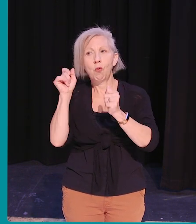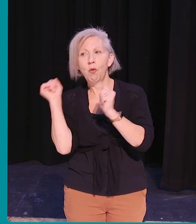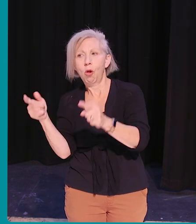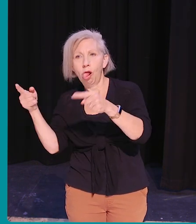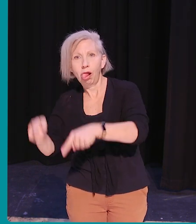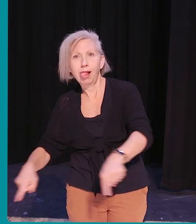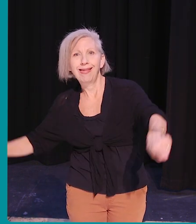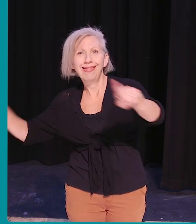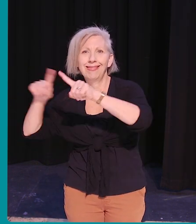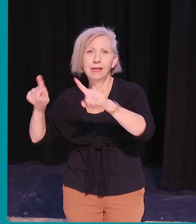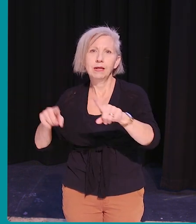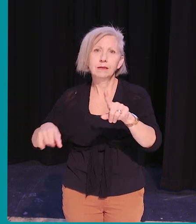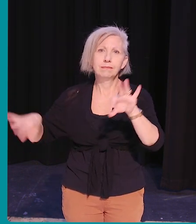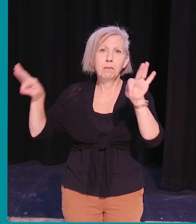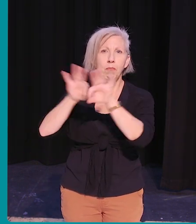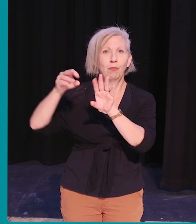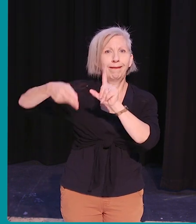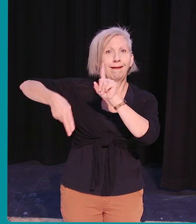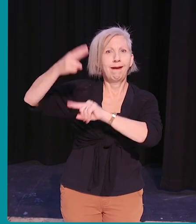some kids.